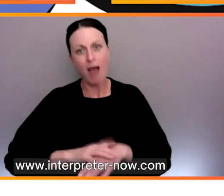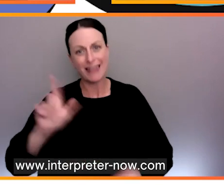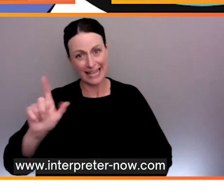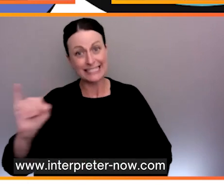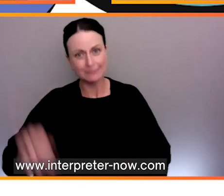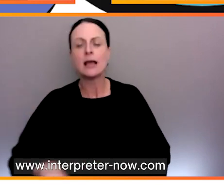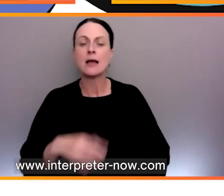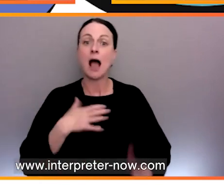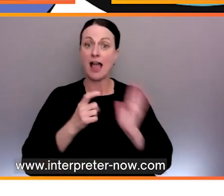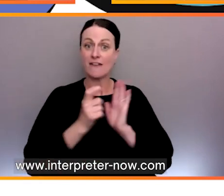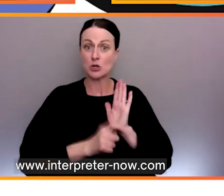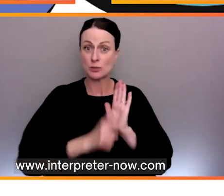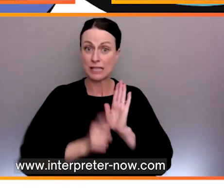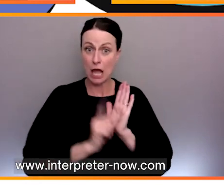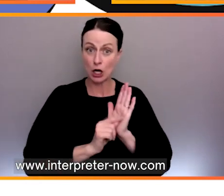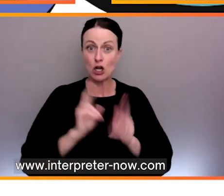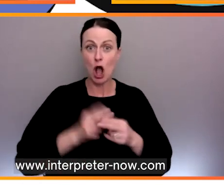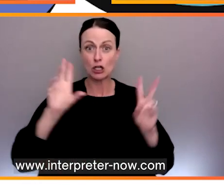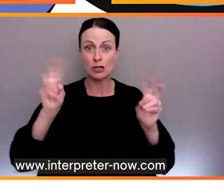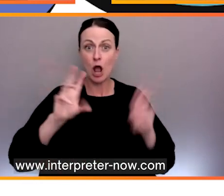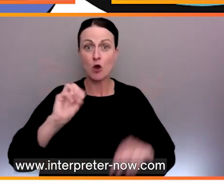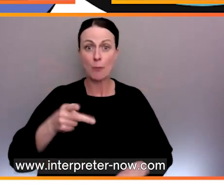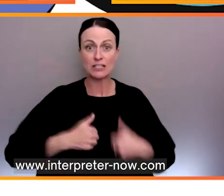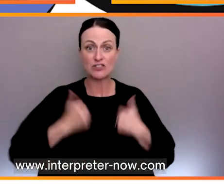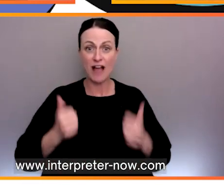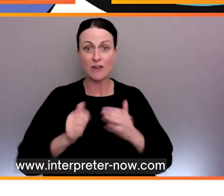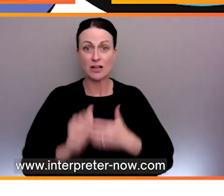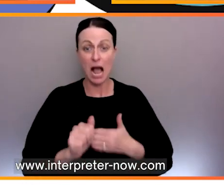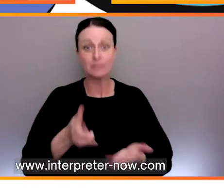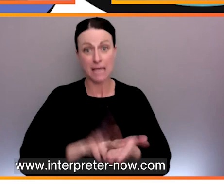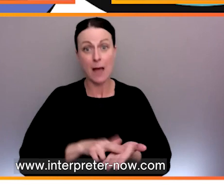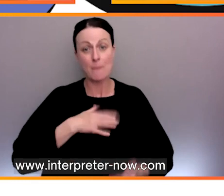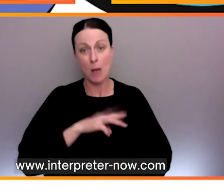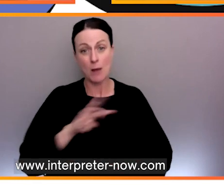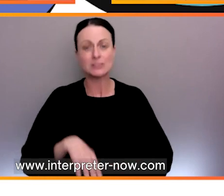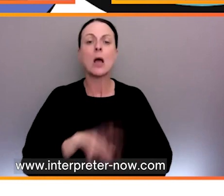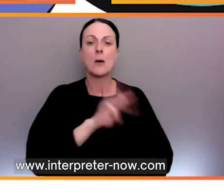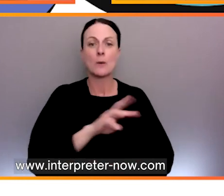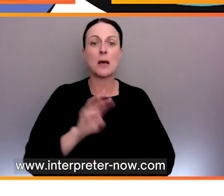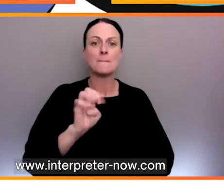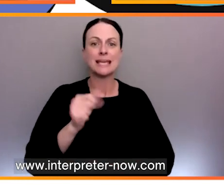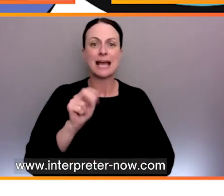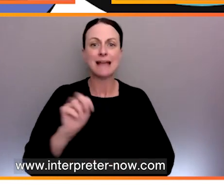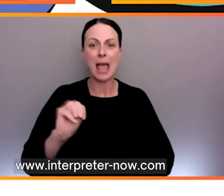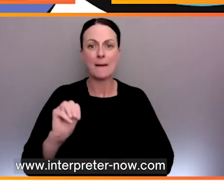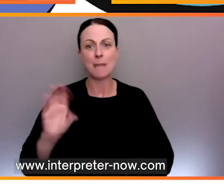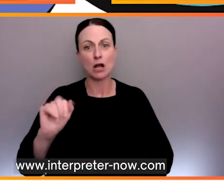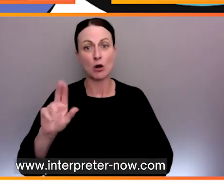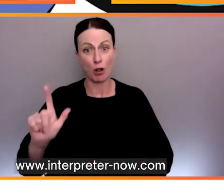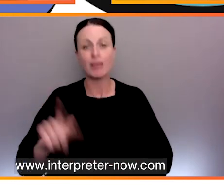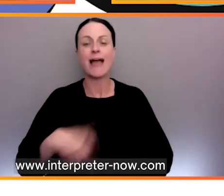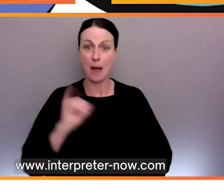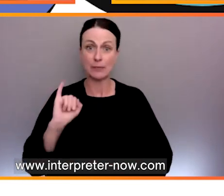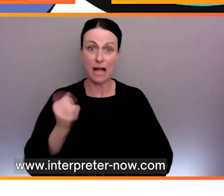on my website, Megan M. Carle. And I'm on Instagram, Megan M. Carle. I'm pretty easy to find.